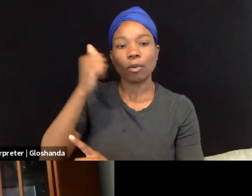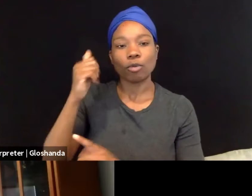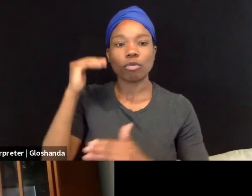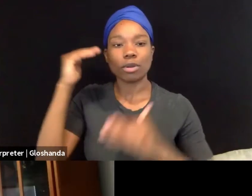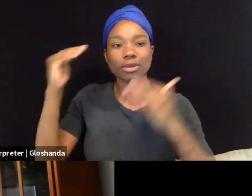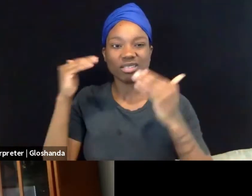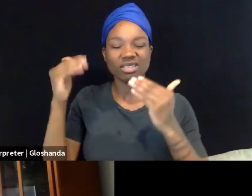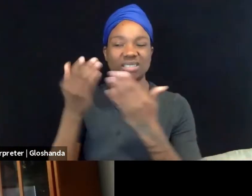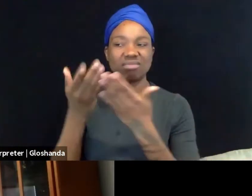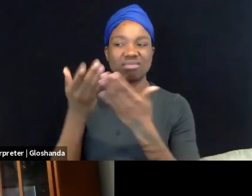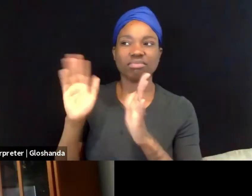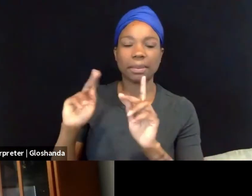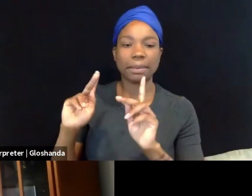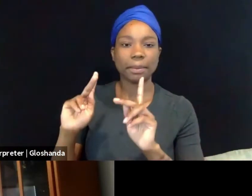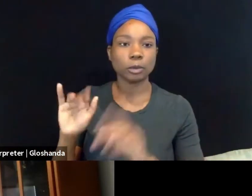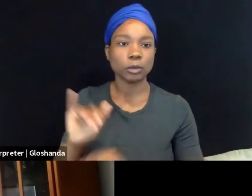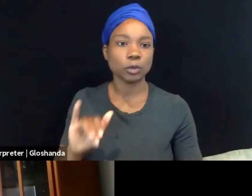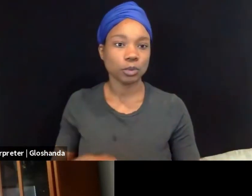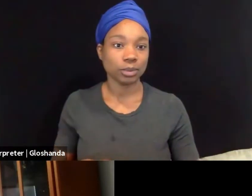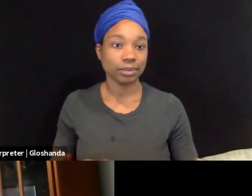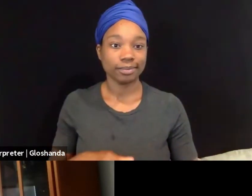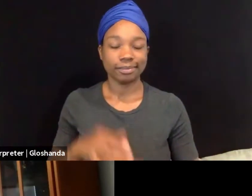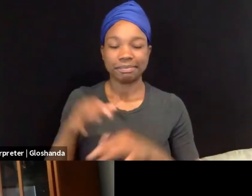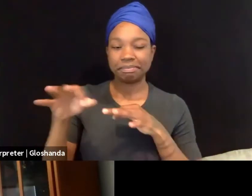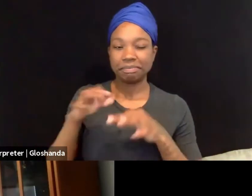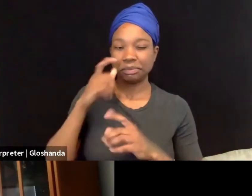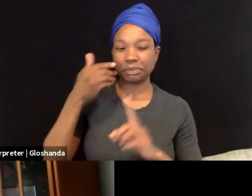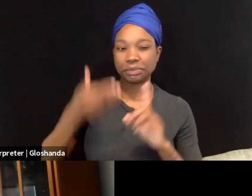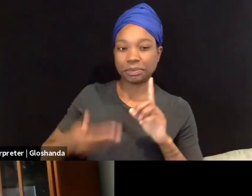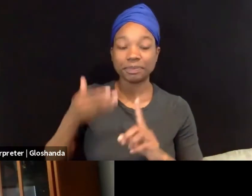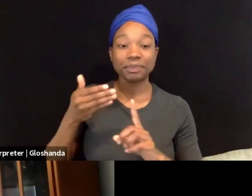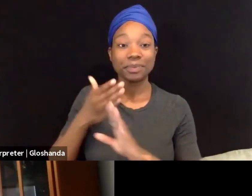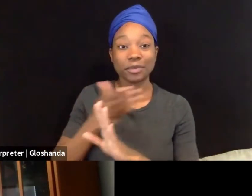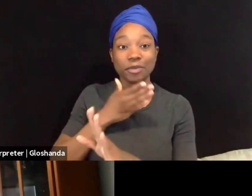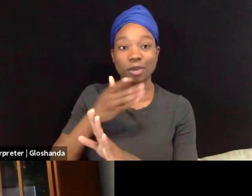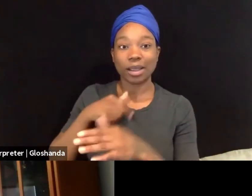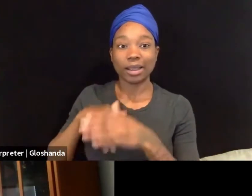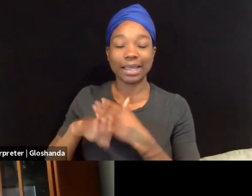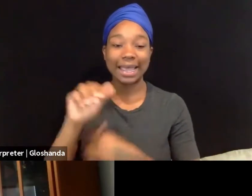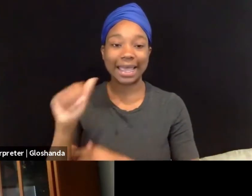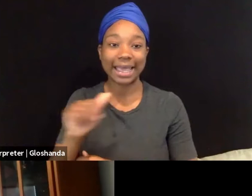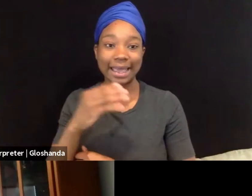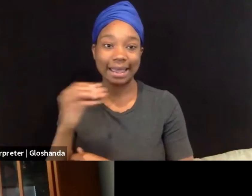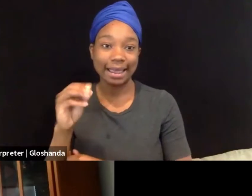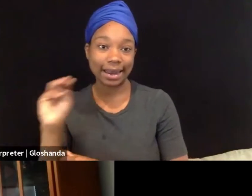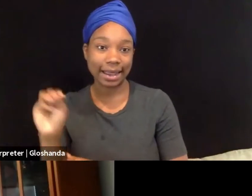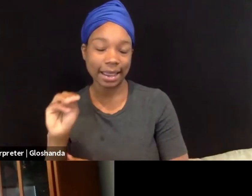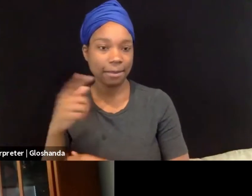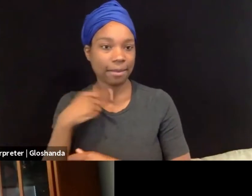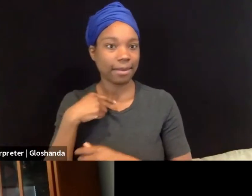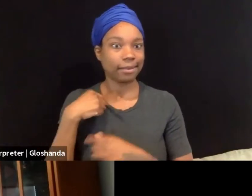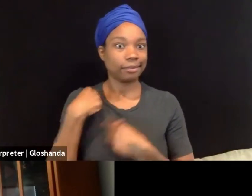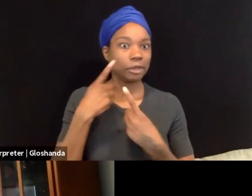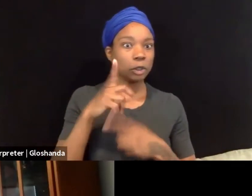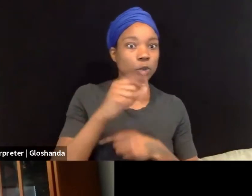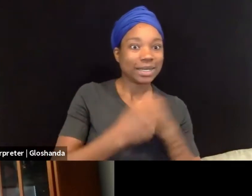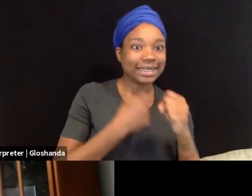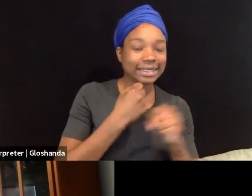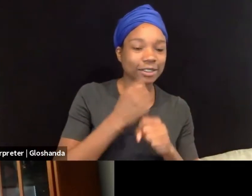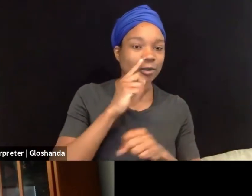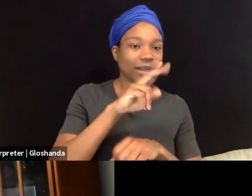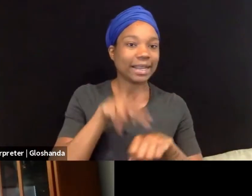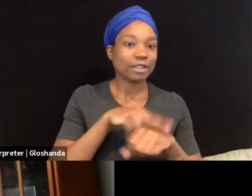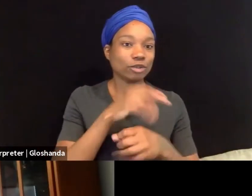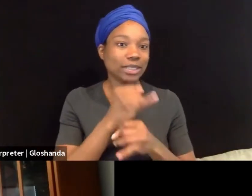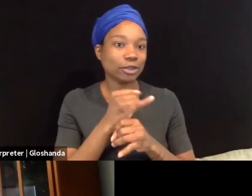me. Before I came to A&M, I spent 20 years at the National Institute on Aging. That was starting as early as